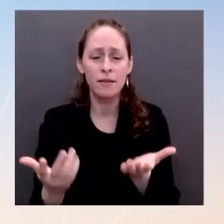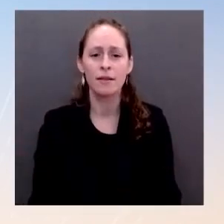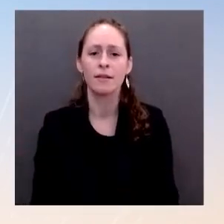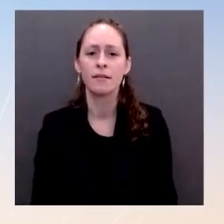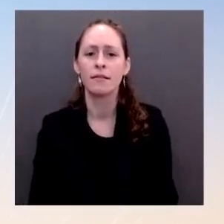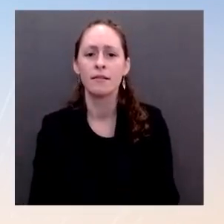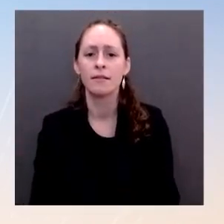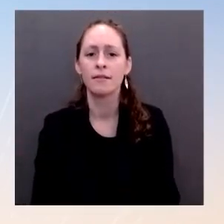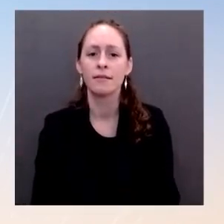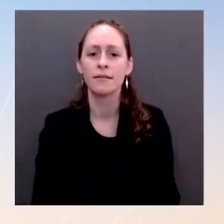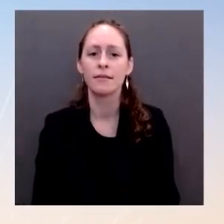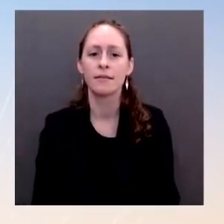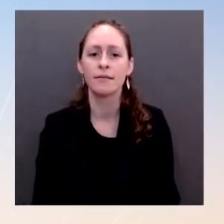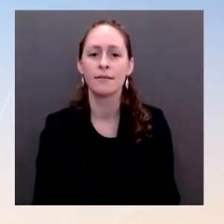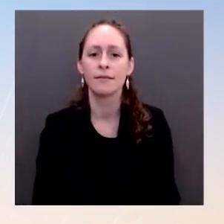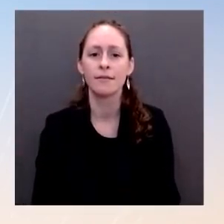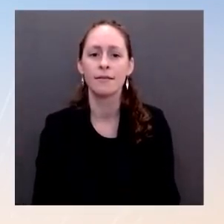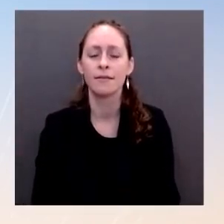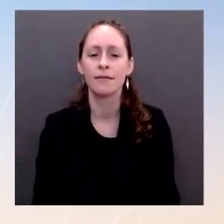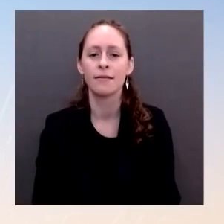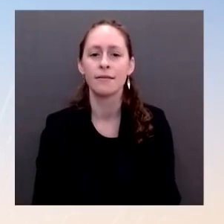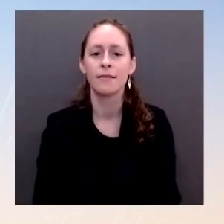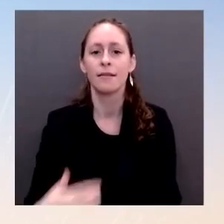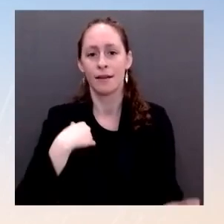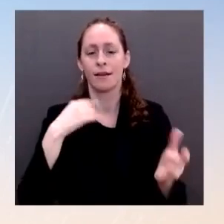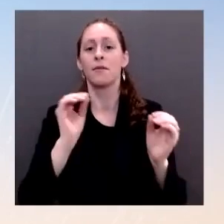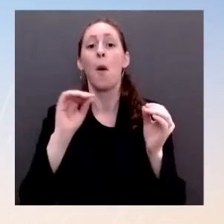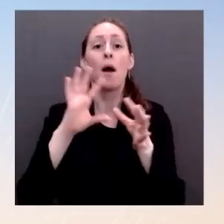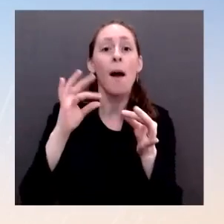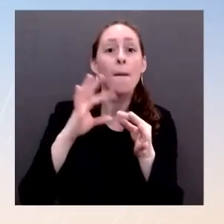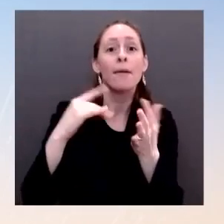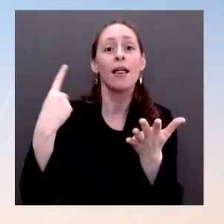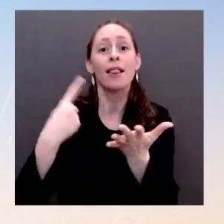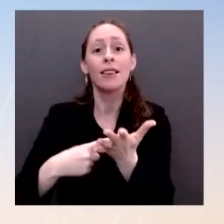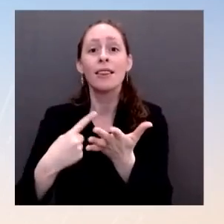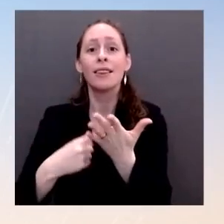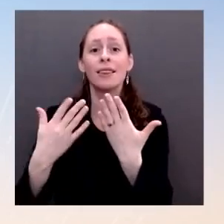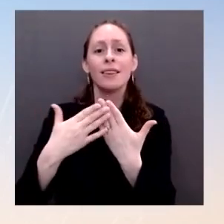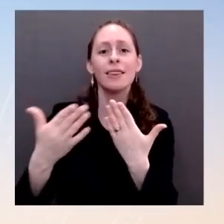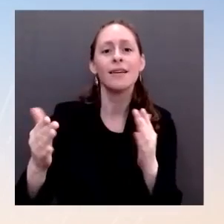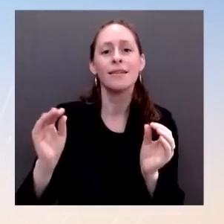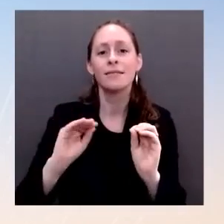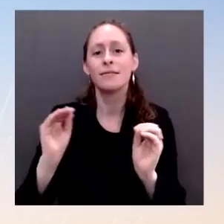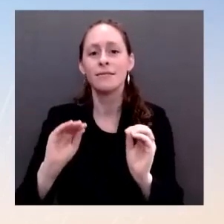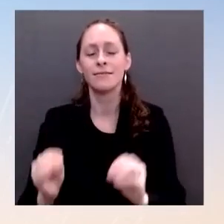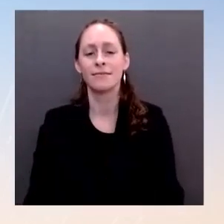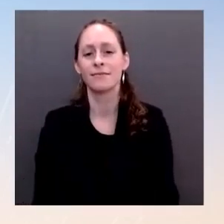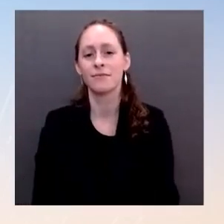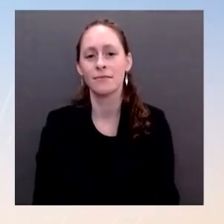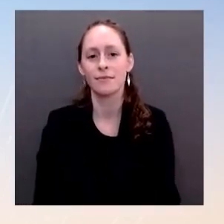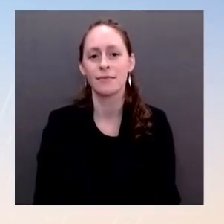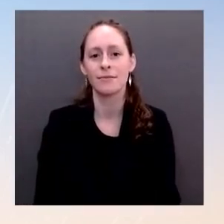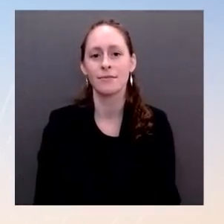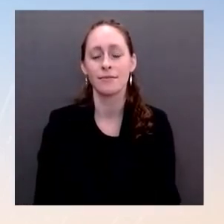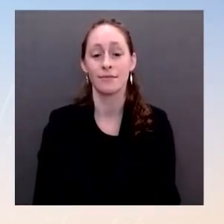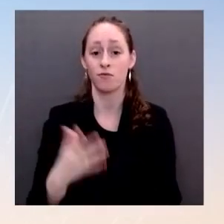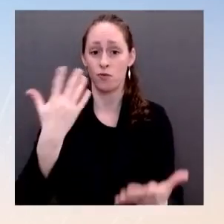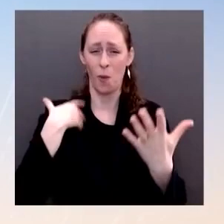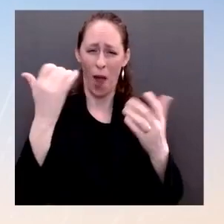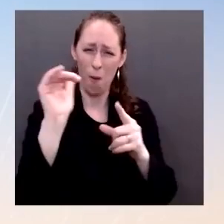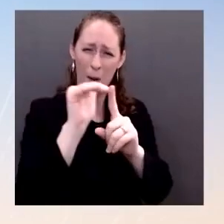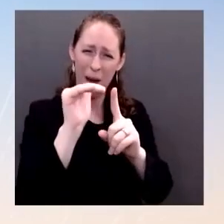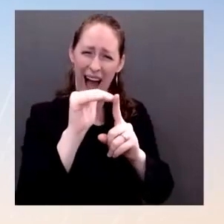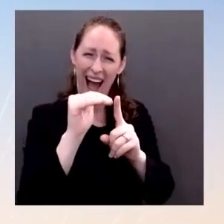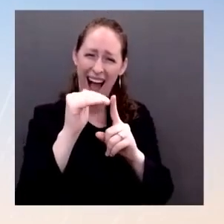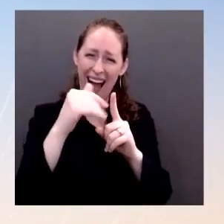16 Republicans in the Senate have in the past supported the protection of voting rights, they did not when given the opportunity.